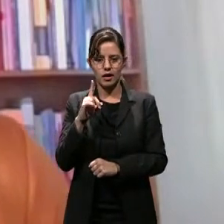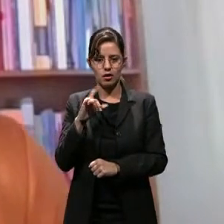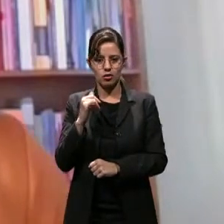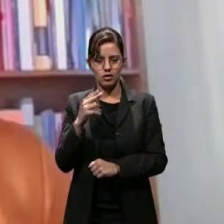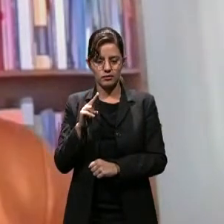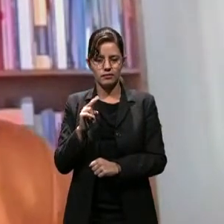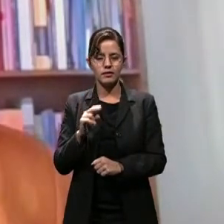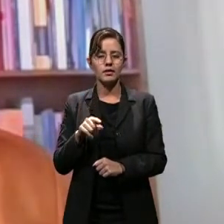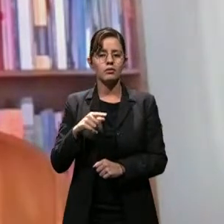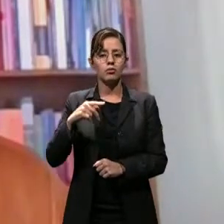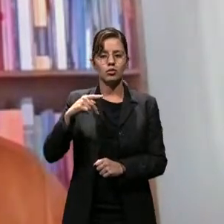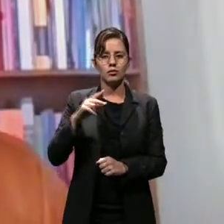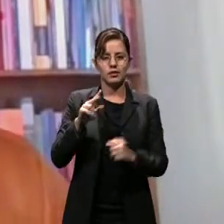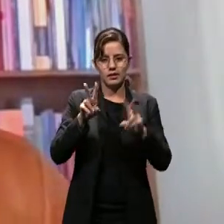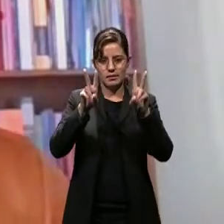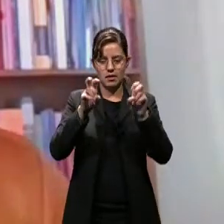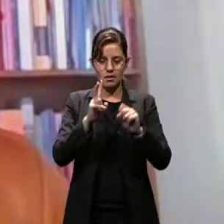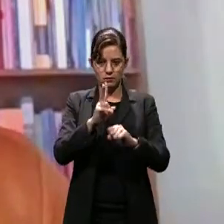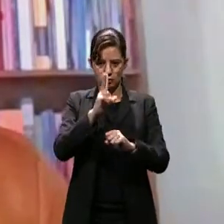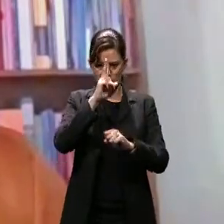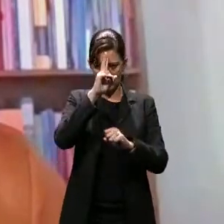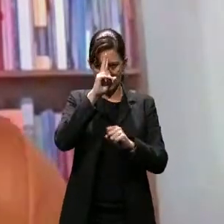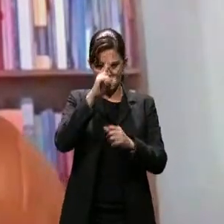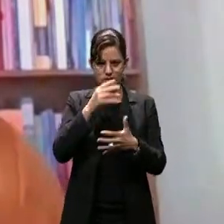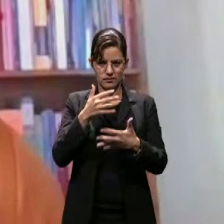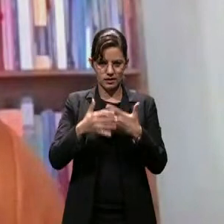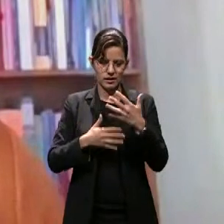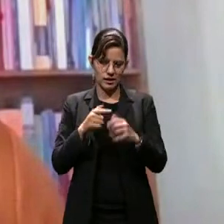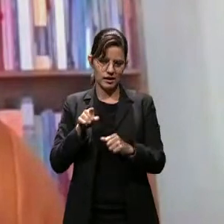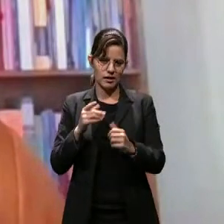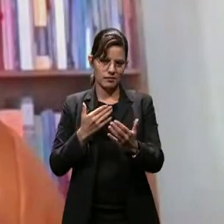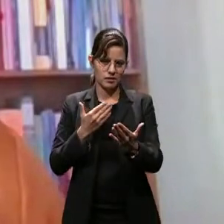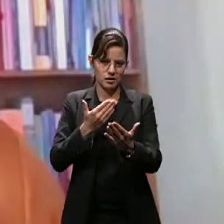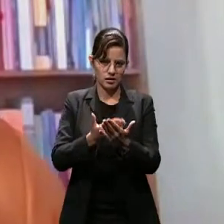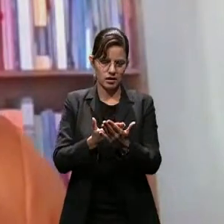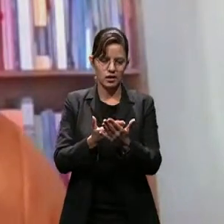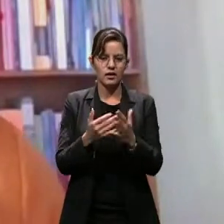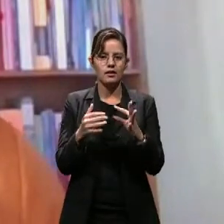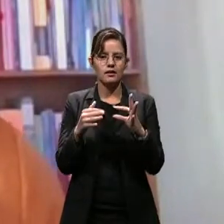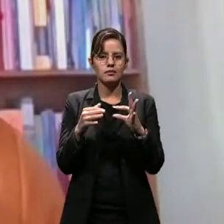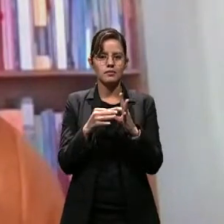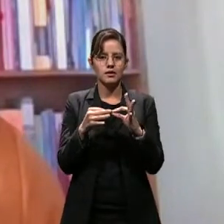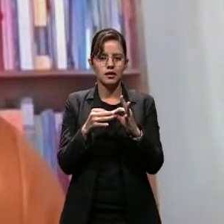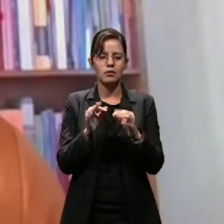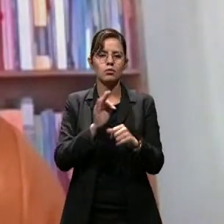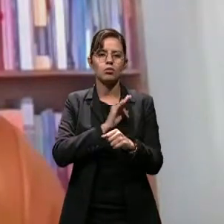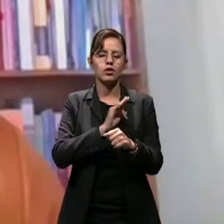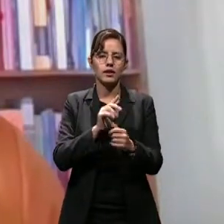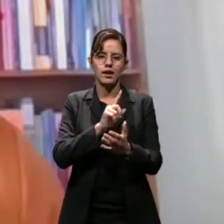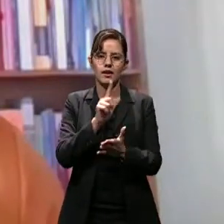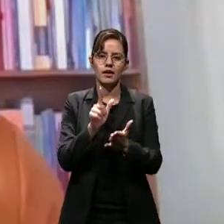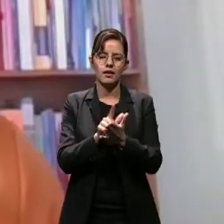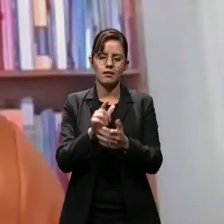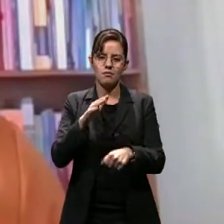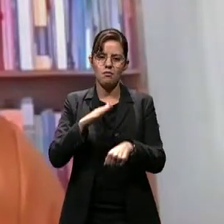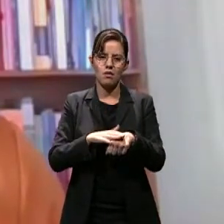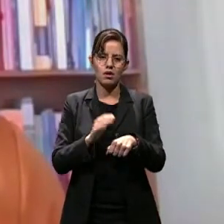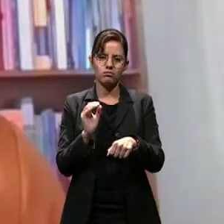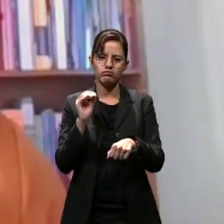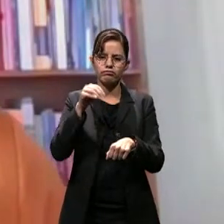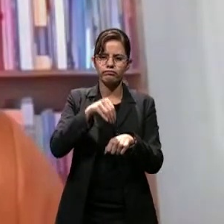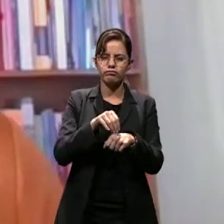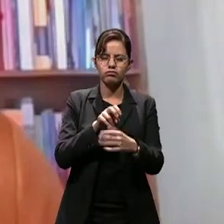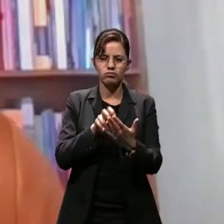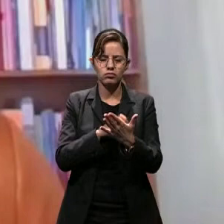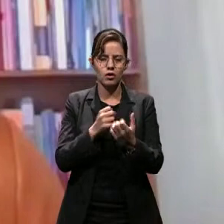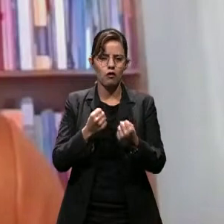Now, regarding violence, she also talks about the challenge of strengthening the